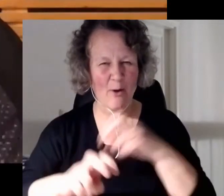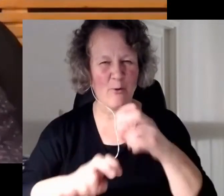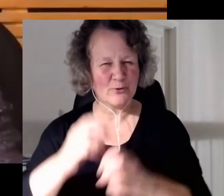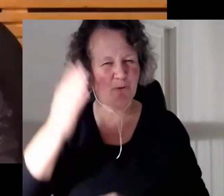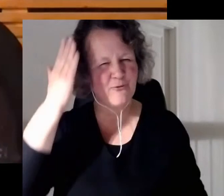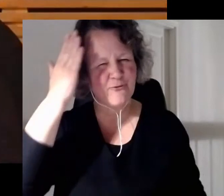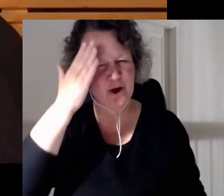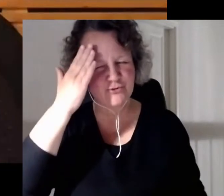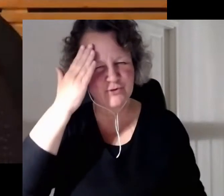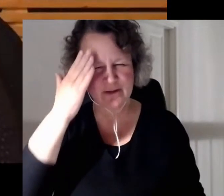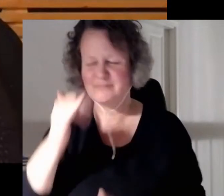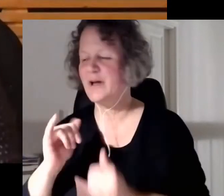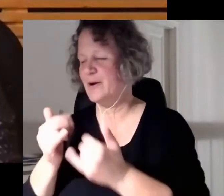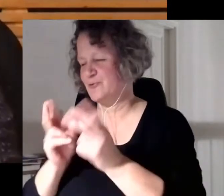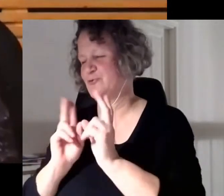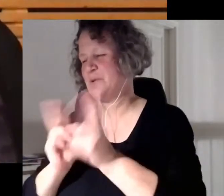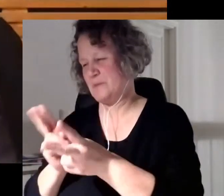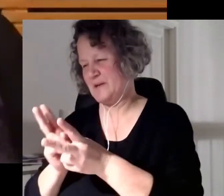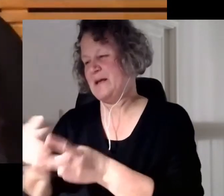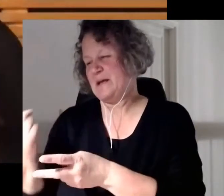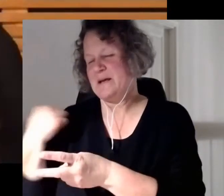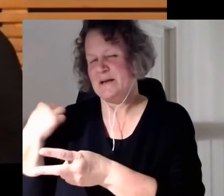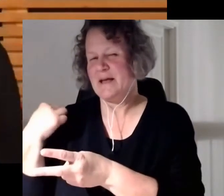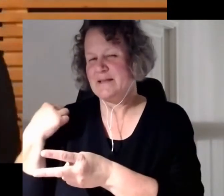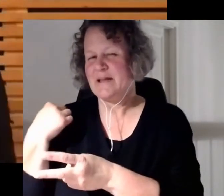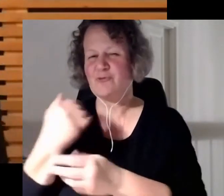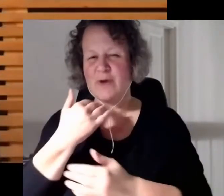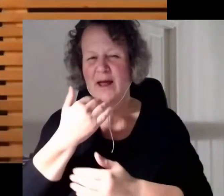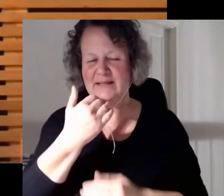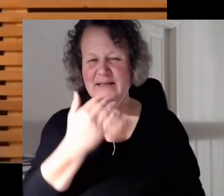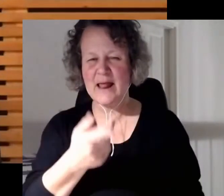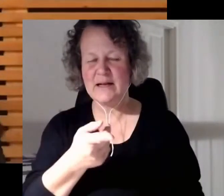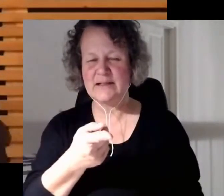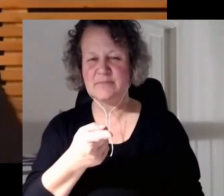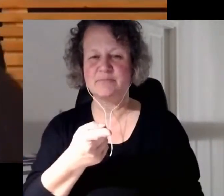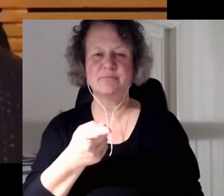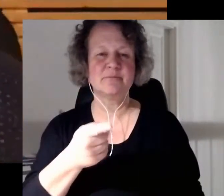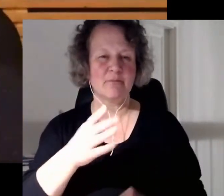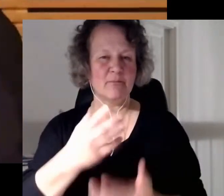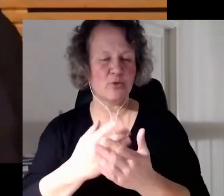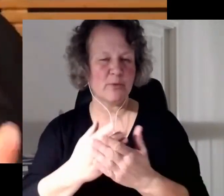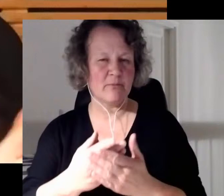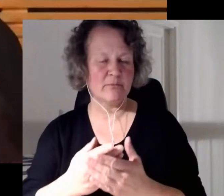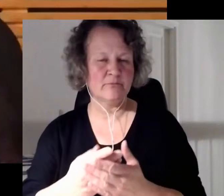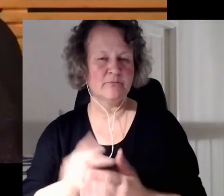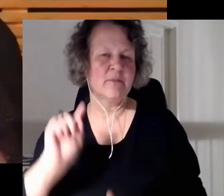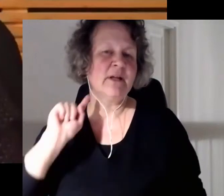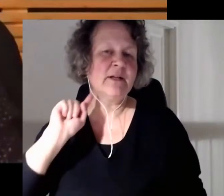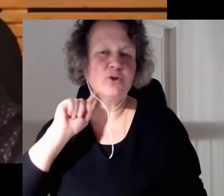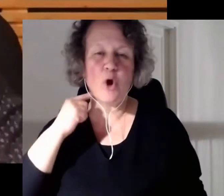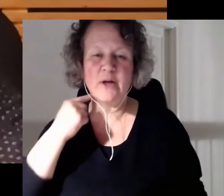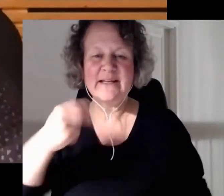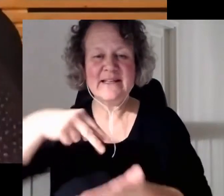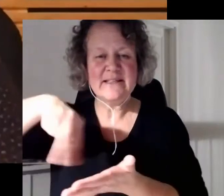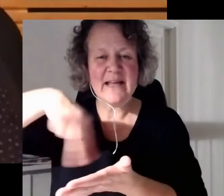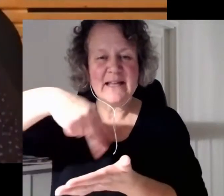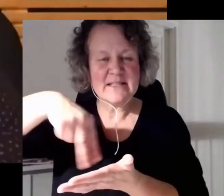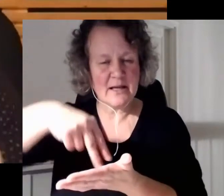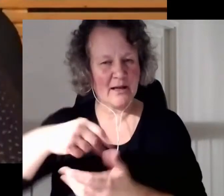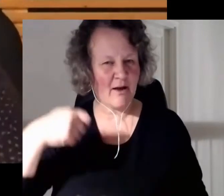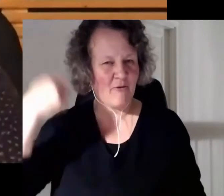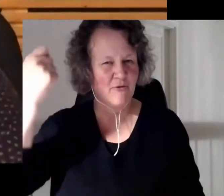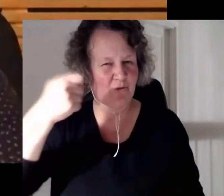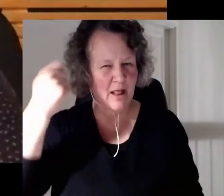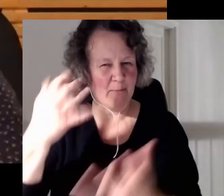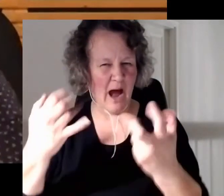I would like to present it, yes. I told you yesterday that you probably could imagine this with Dirty Dancing. It's a film from